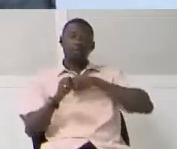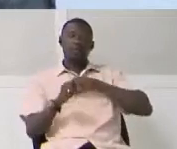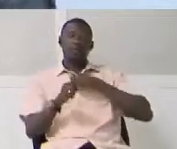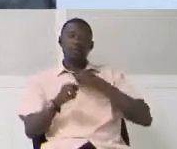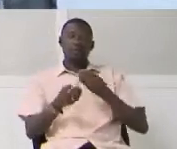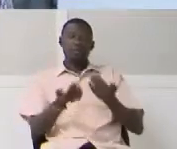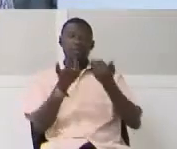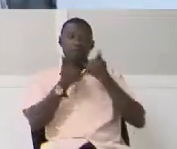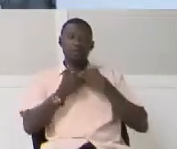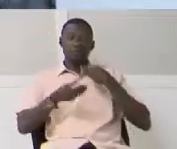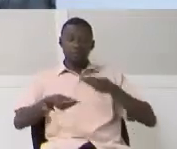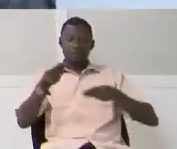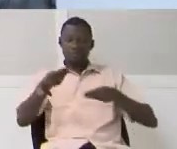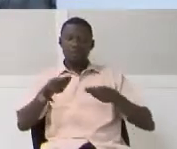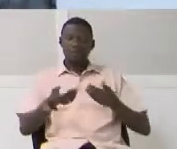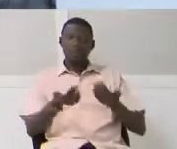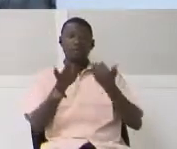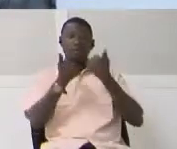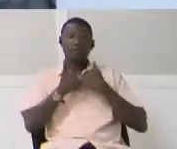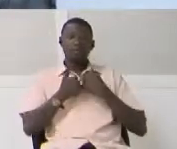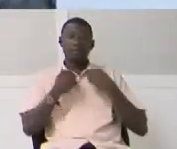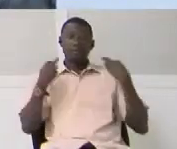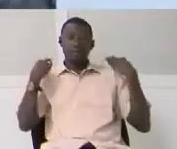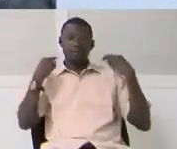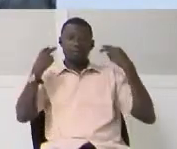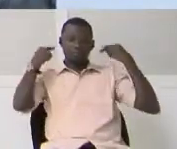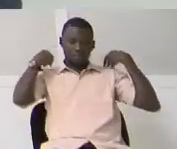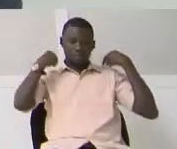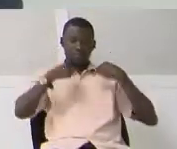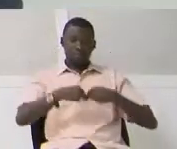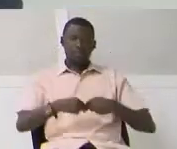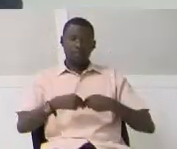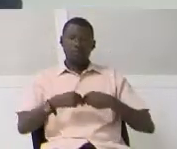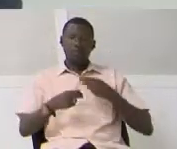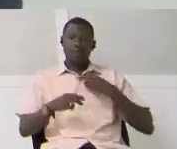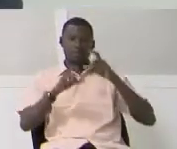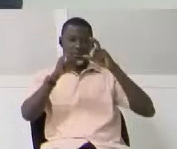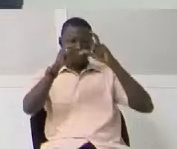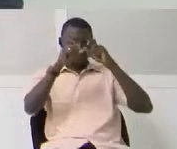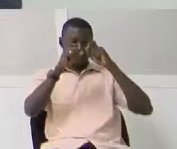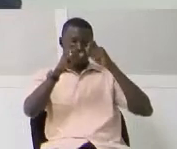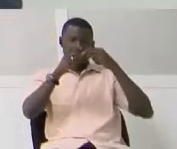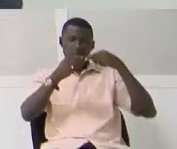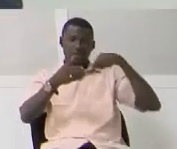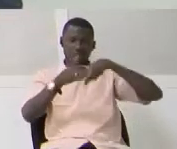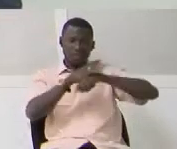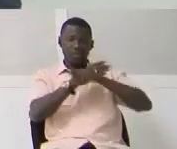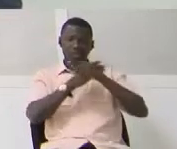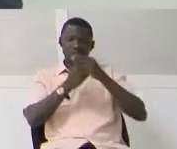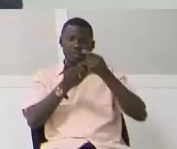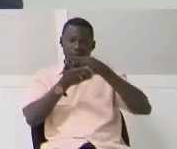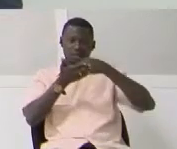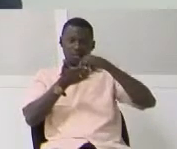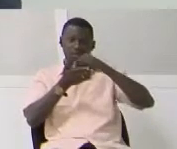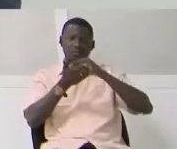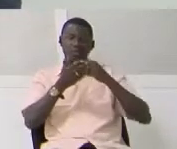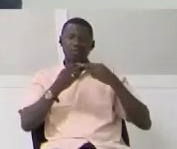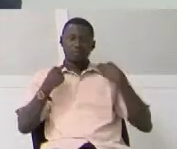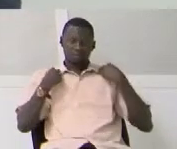me the certificate, and then he gave me the medal, which had his photograph inserted in the medal, engraved in the